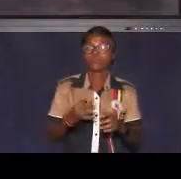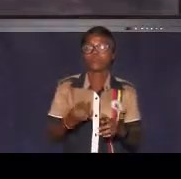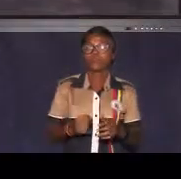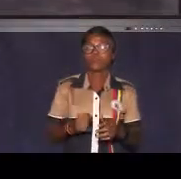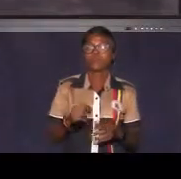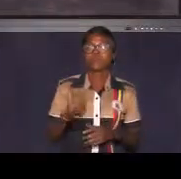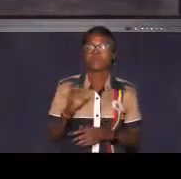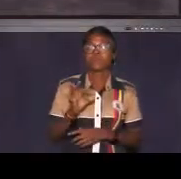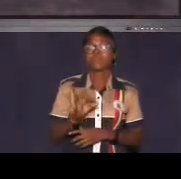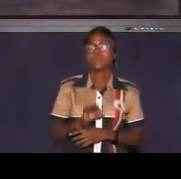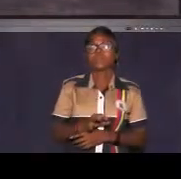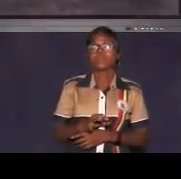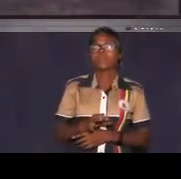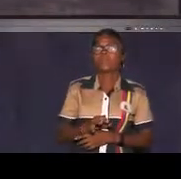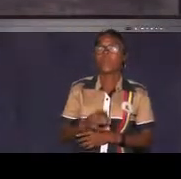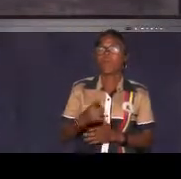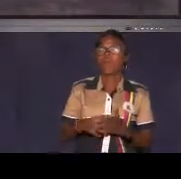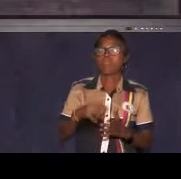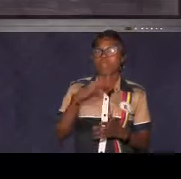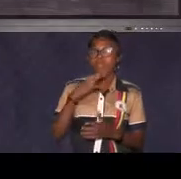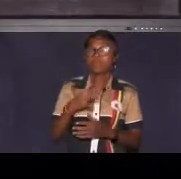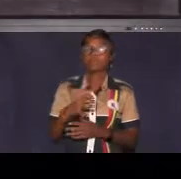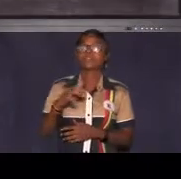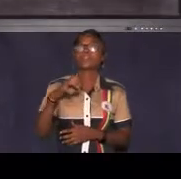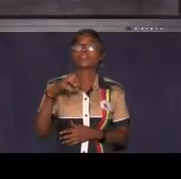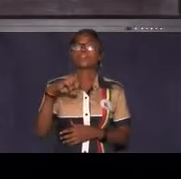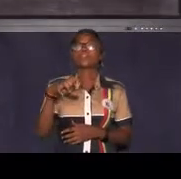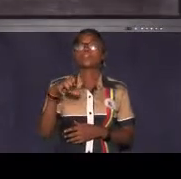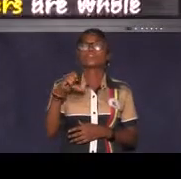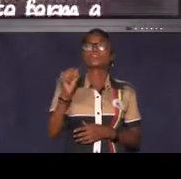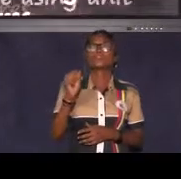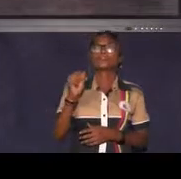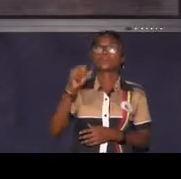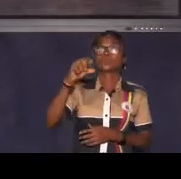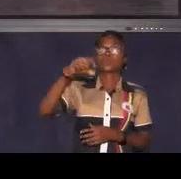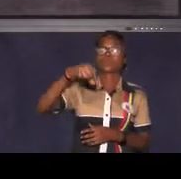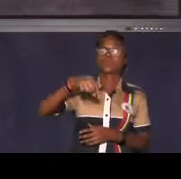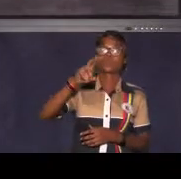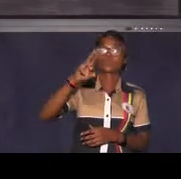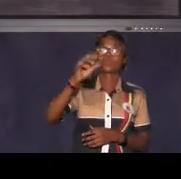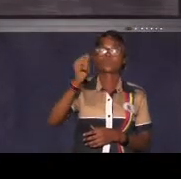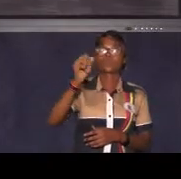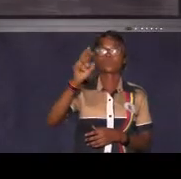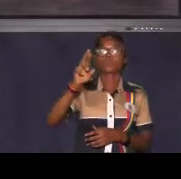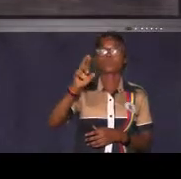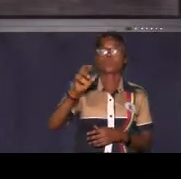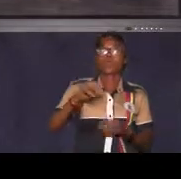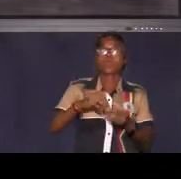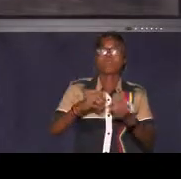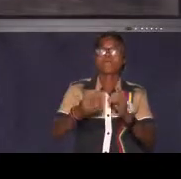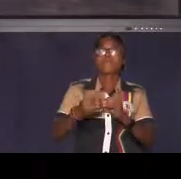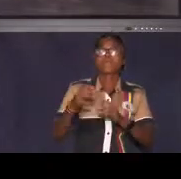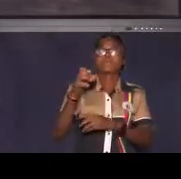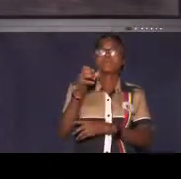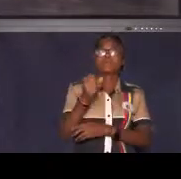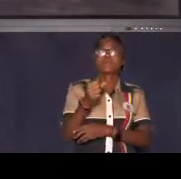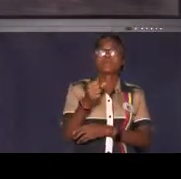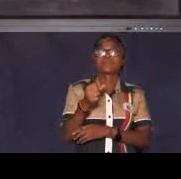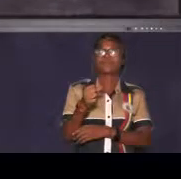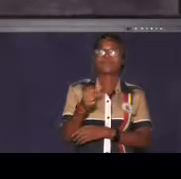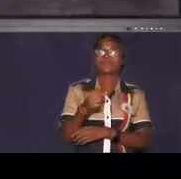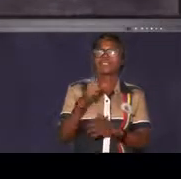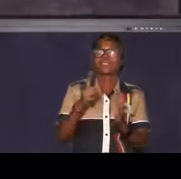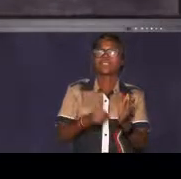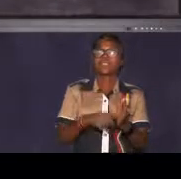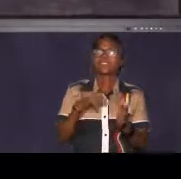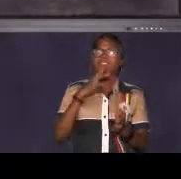begin. Now, what are square numbers? A square number, a number is said to be a square number. It's a whole number that